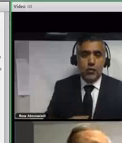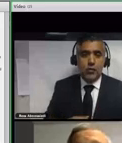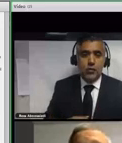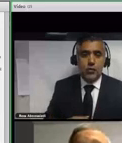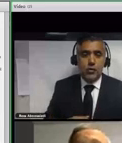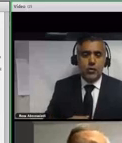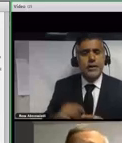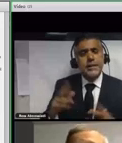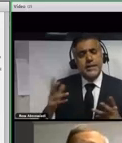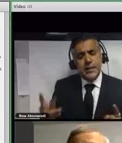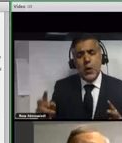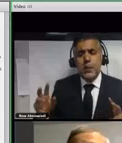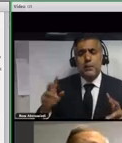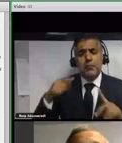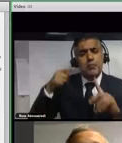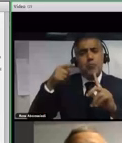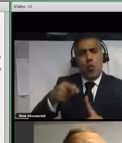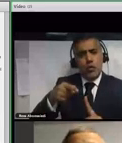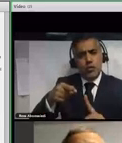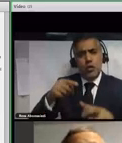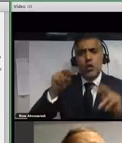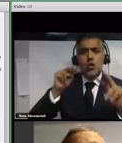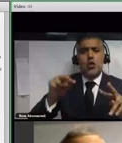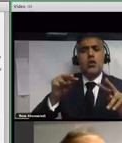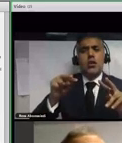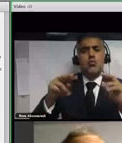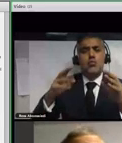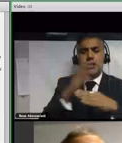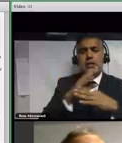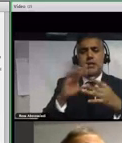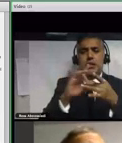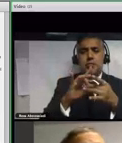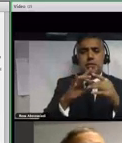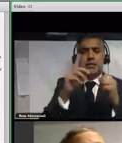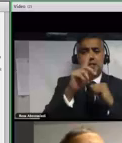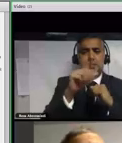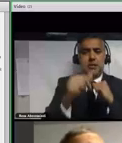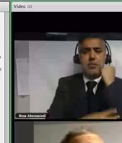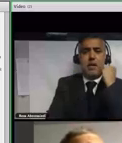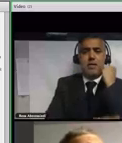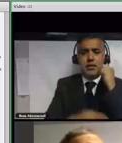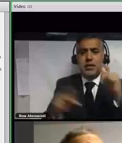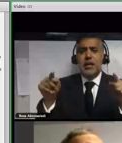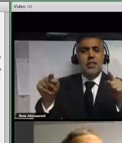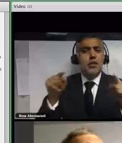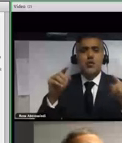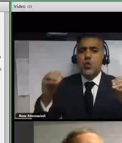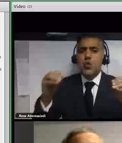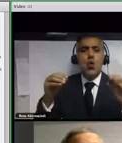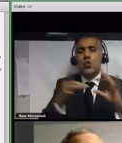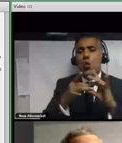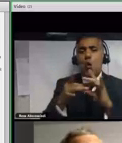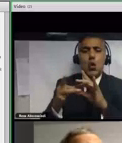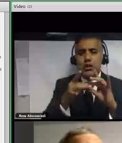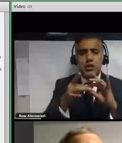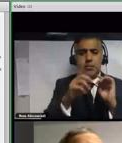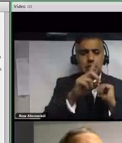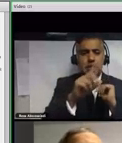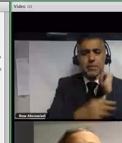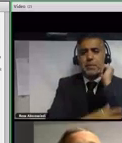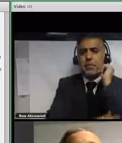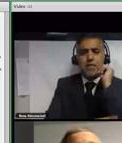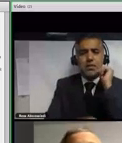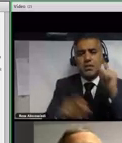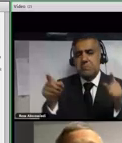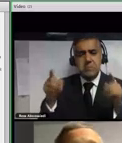actually when you look at the relationship between disability and poverty in many countries, we find there is no correlation between disability and poverty